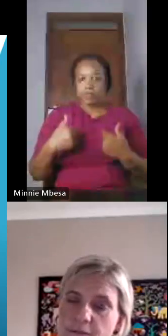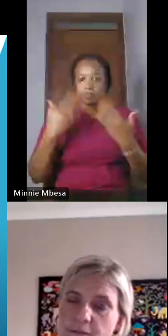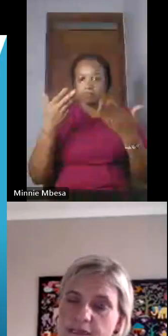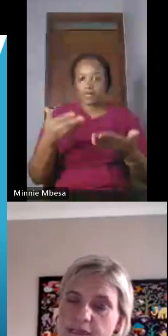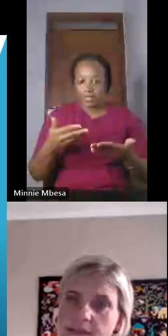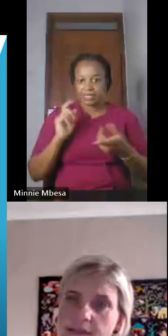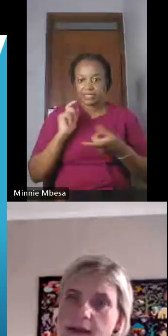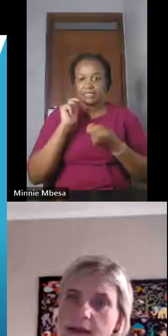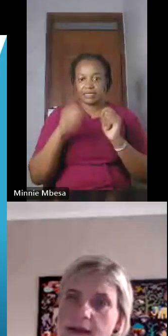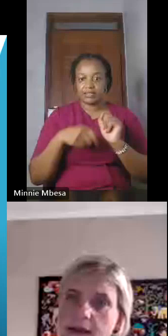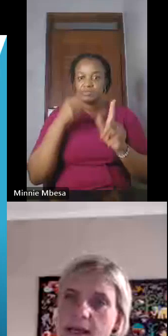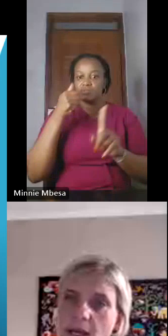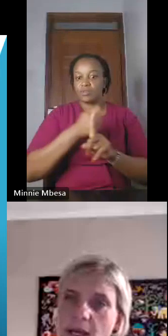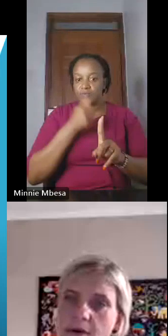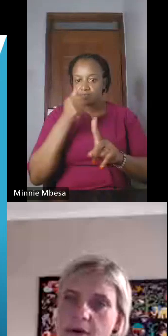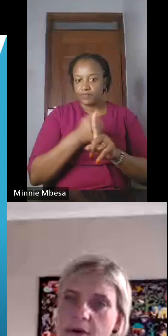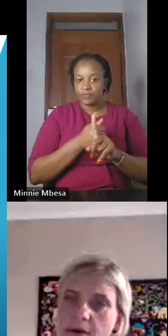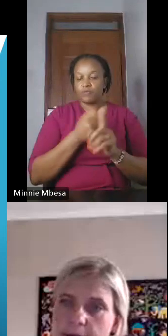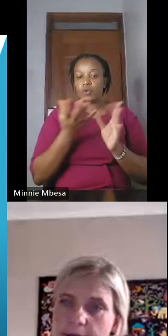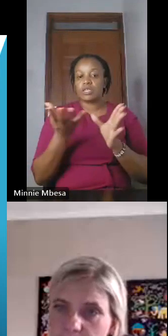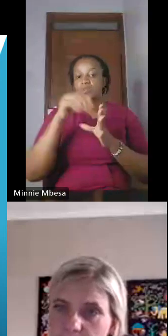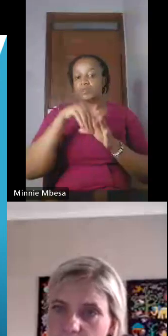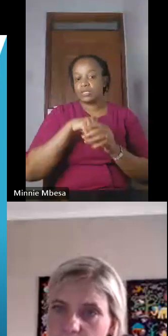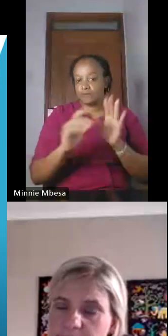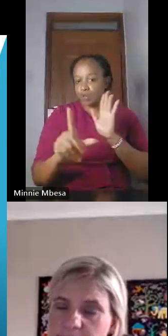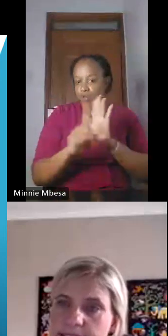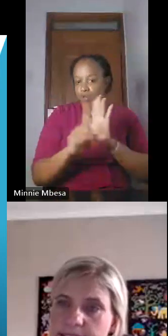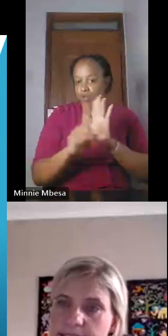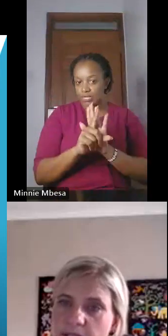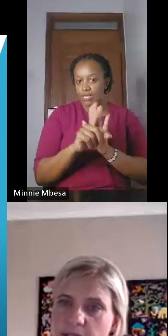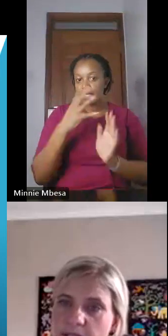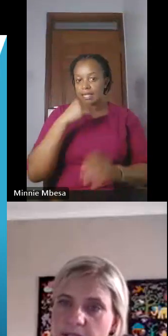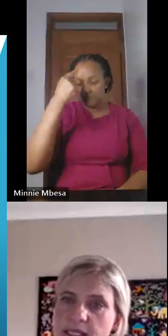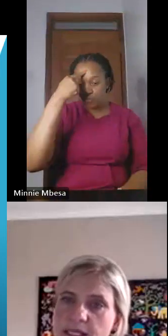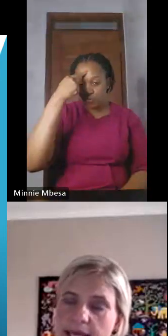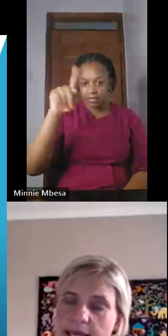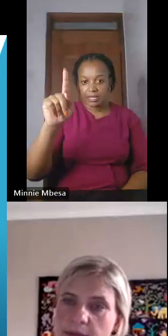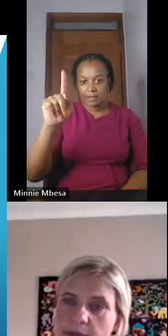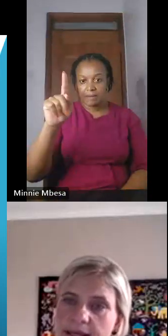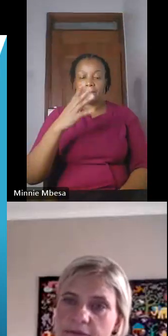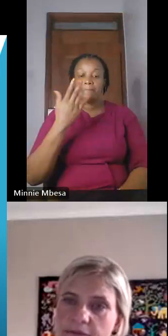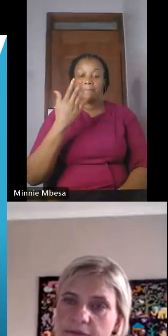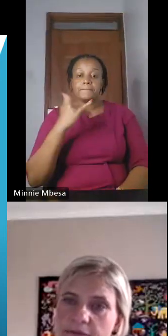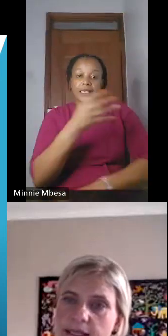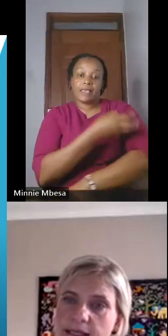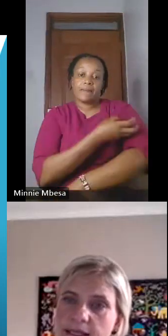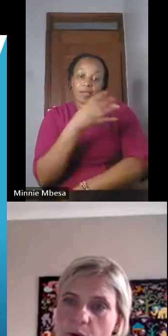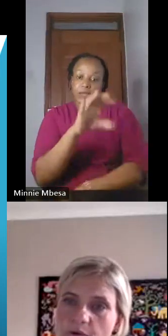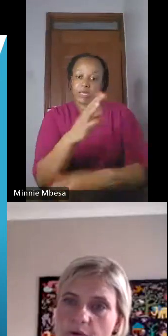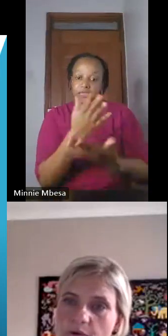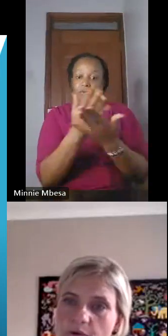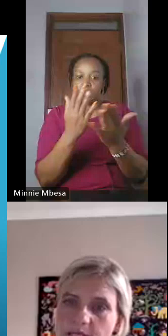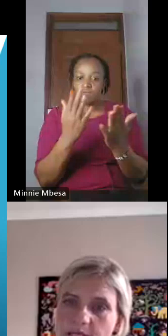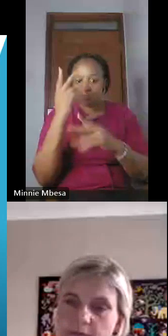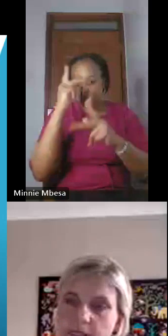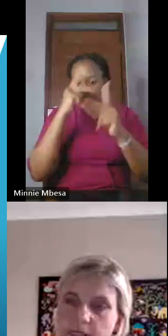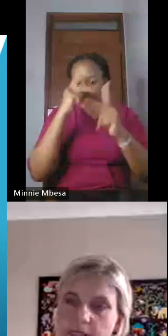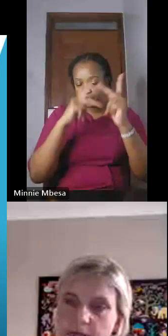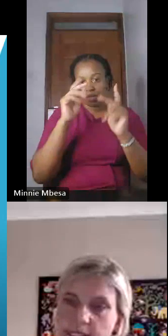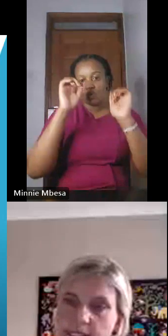inclusive laws and policies. By empowering disability sector professionals, we can amplify our voices and more